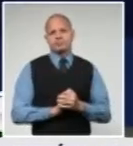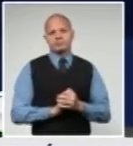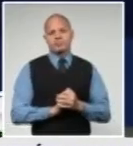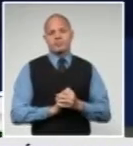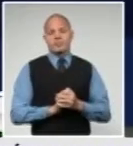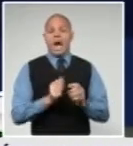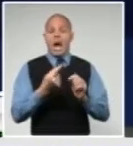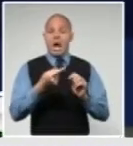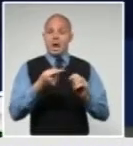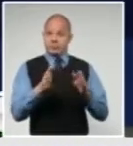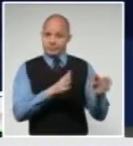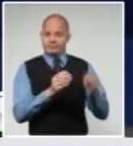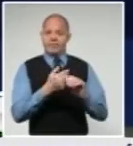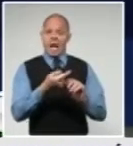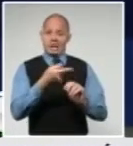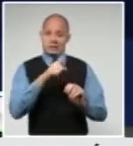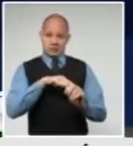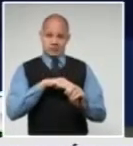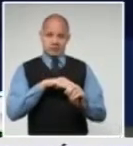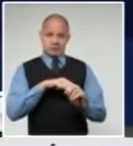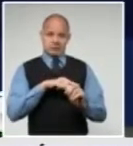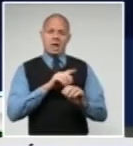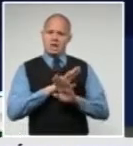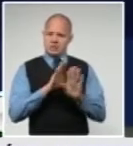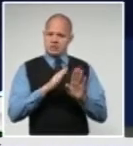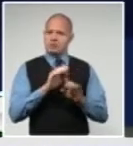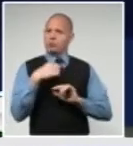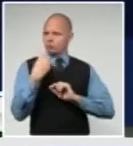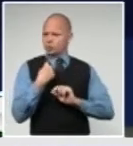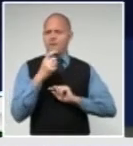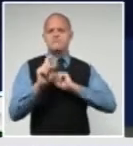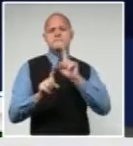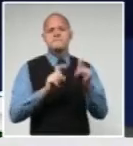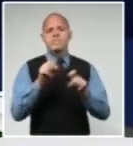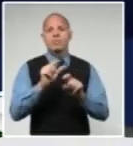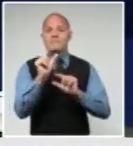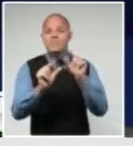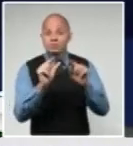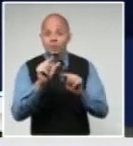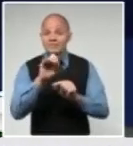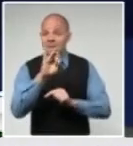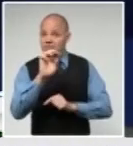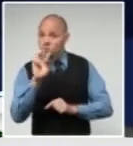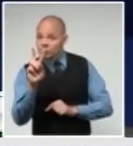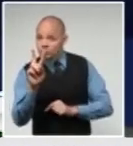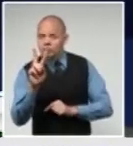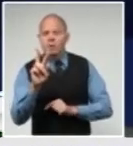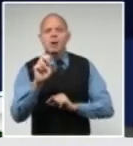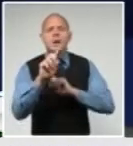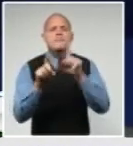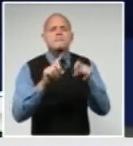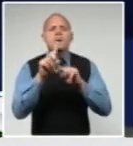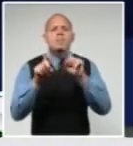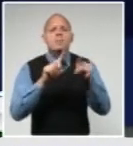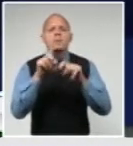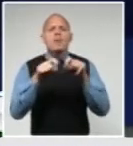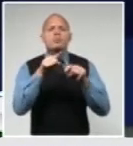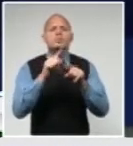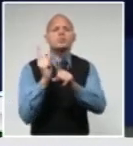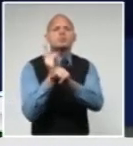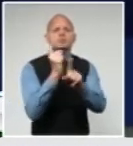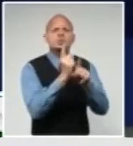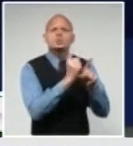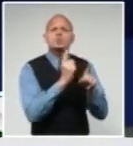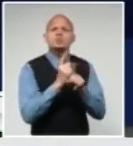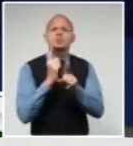71.2%, were asymptomatic at the moment of the test. This figure therefore means that a 60.7% of all